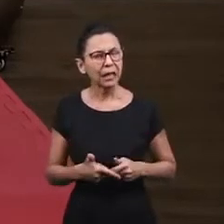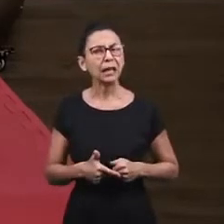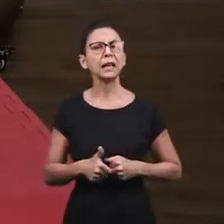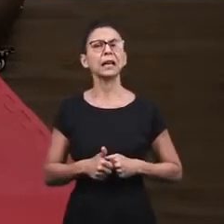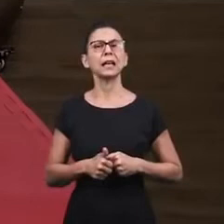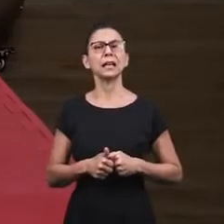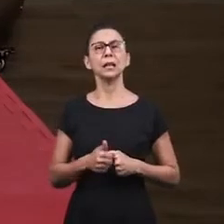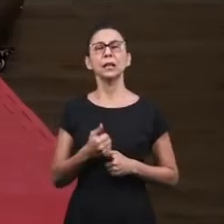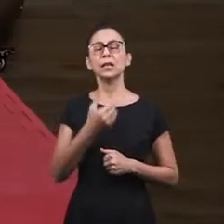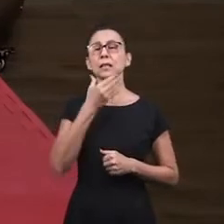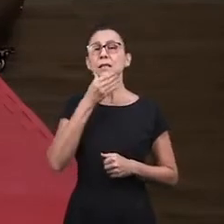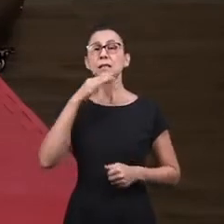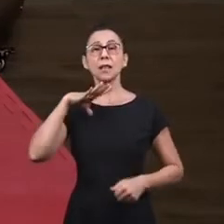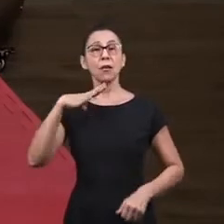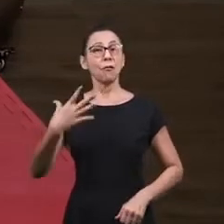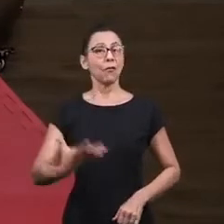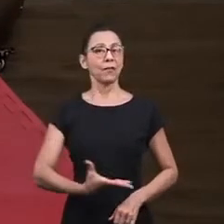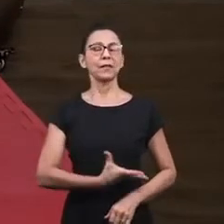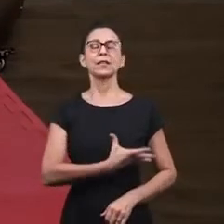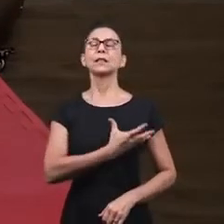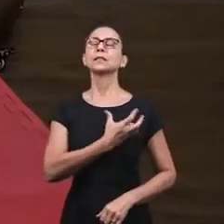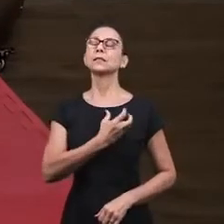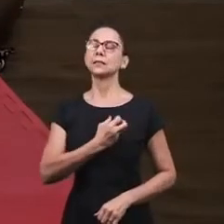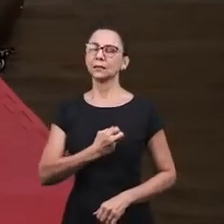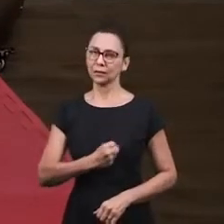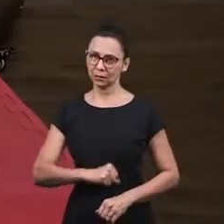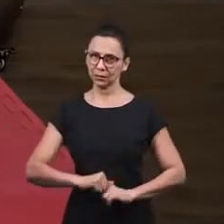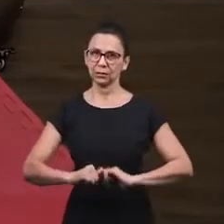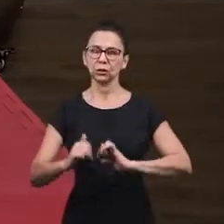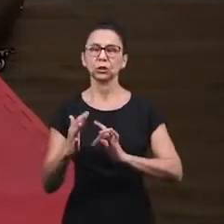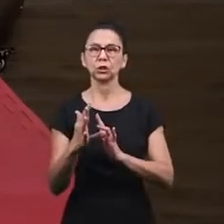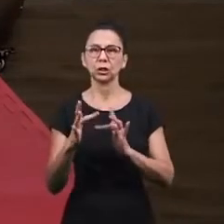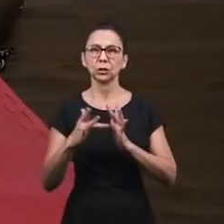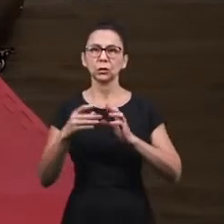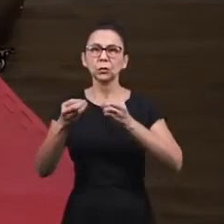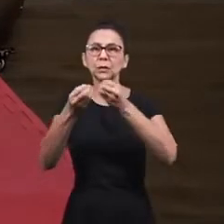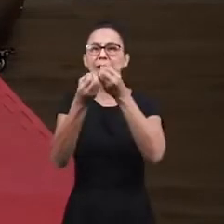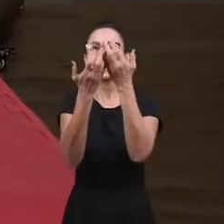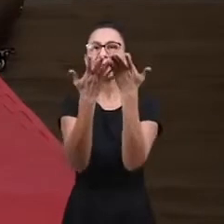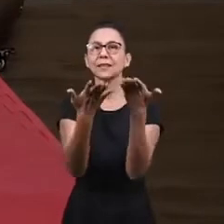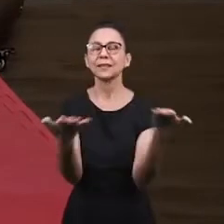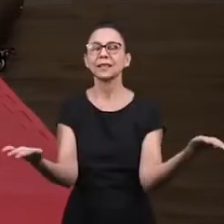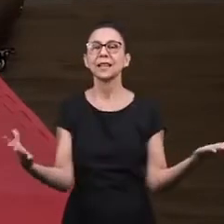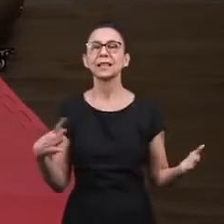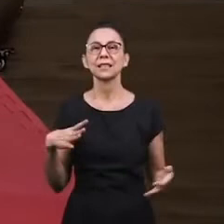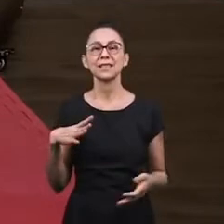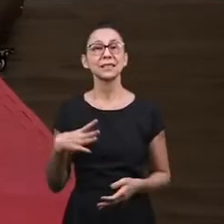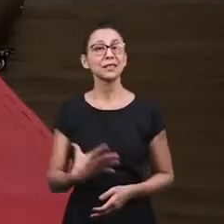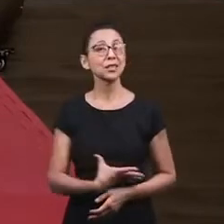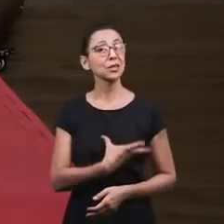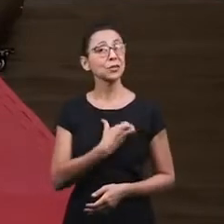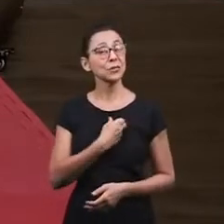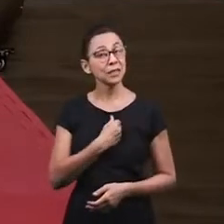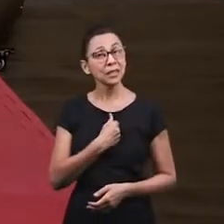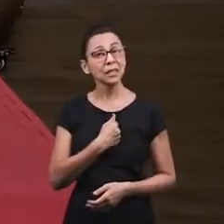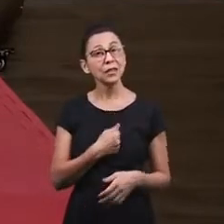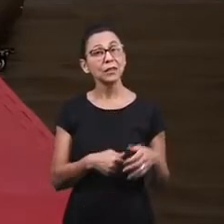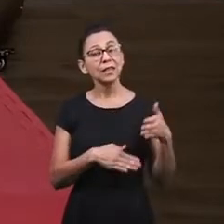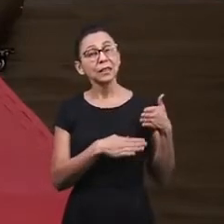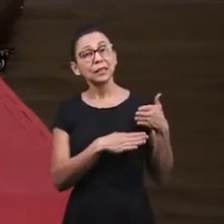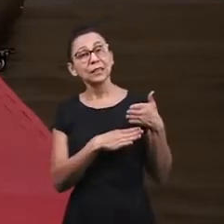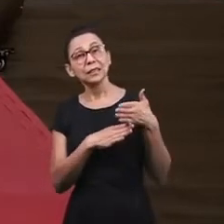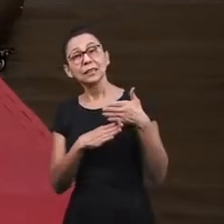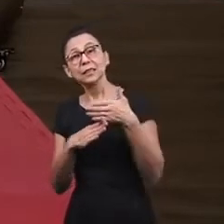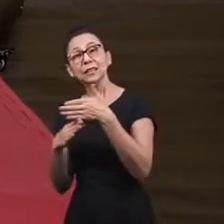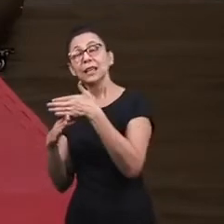Jesus is our Savior. He gives us salvation, and he takes us to eternity to